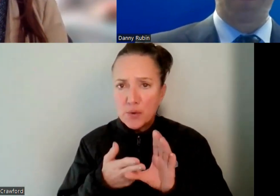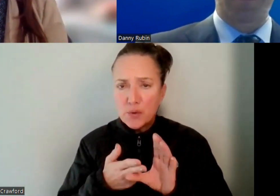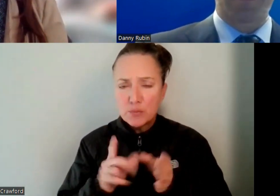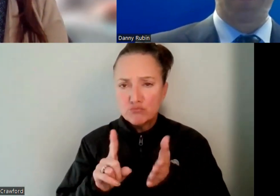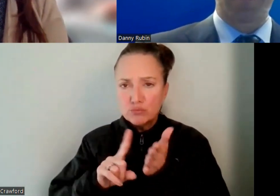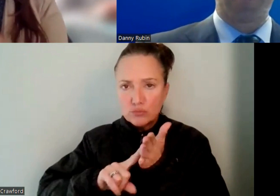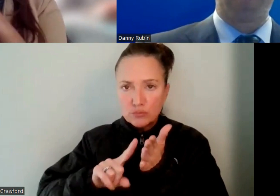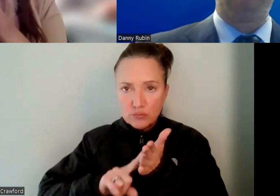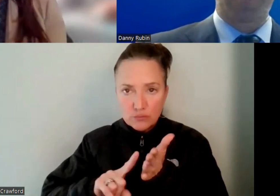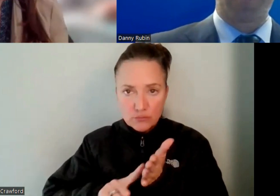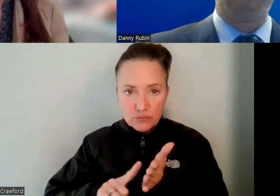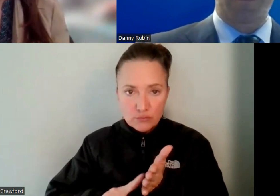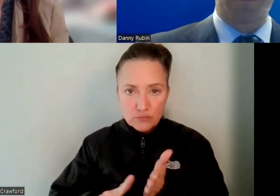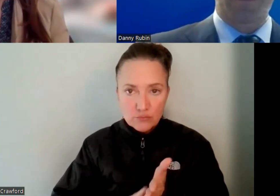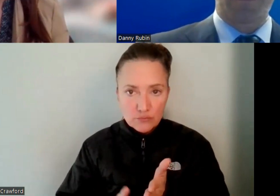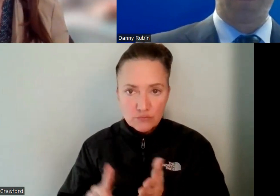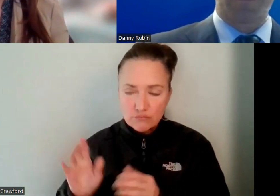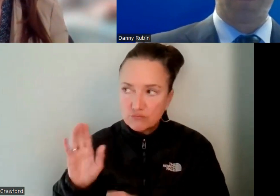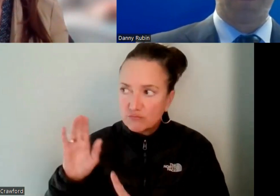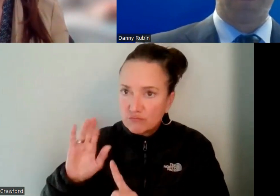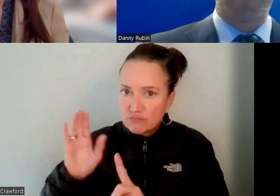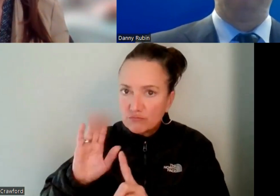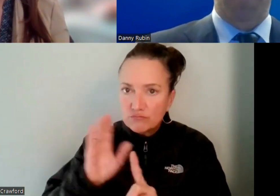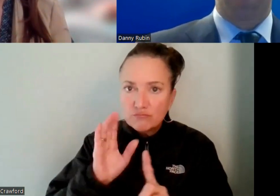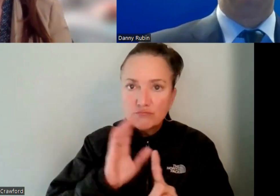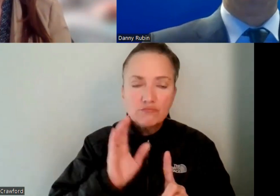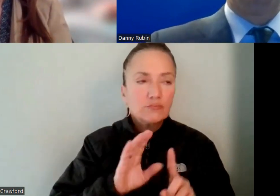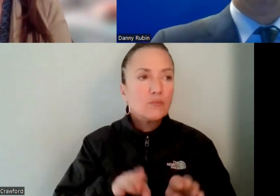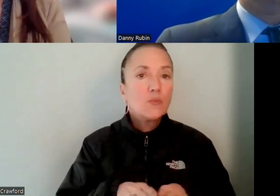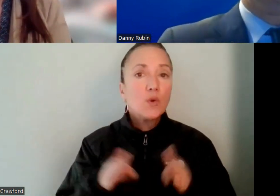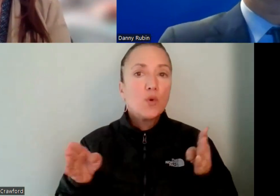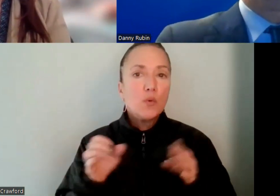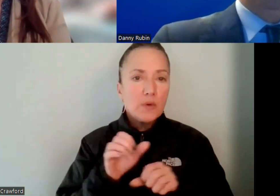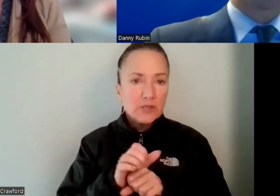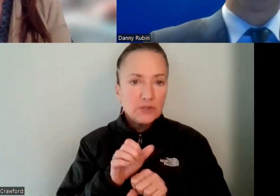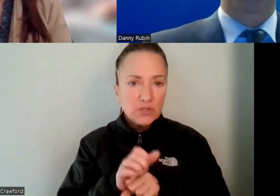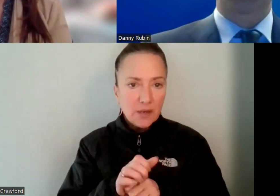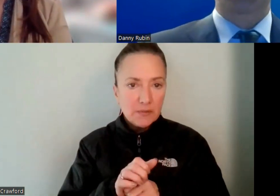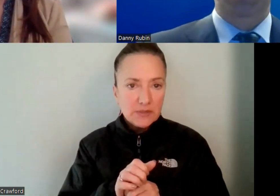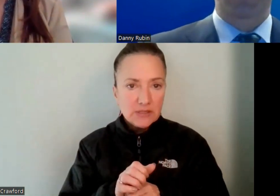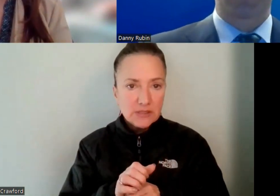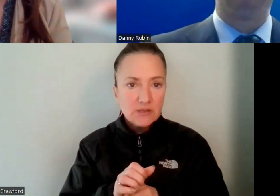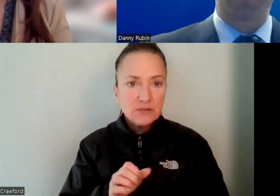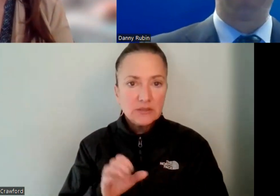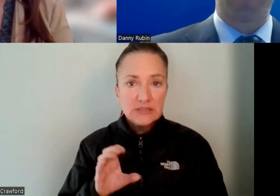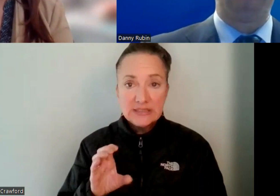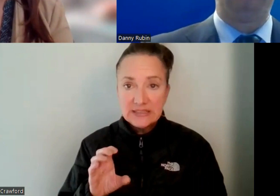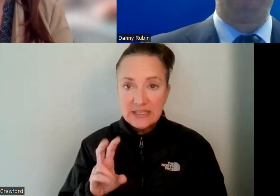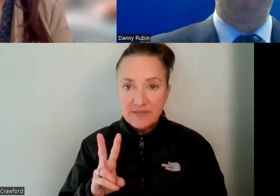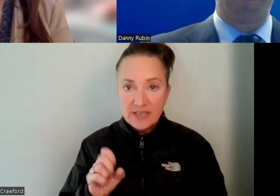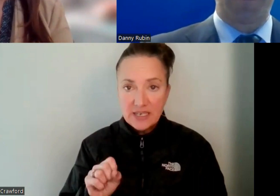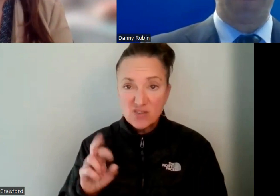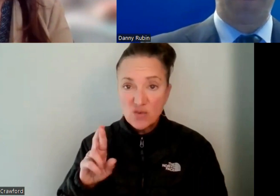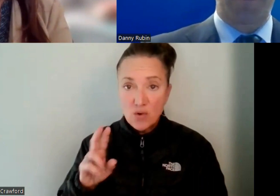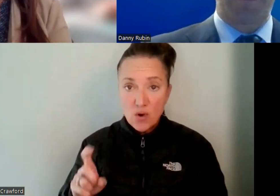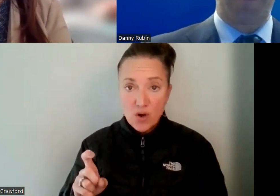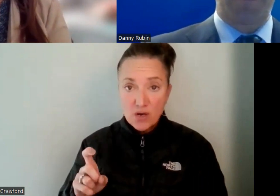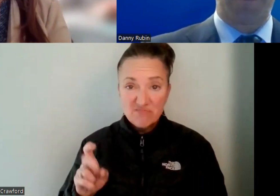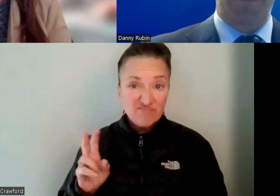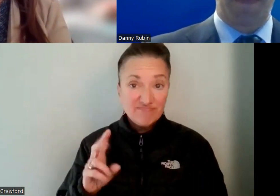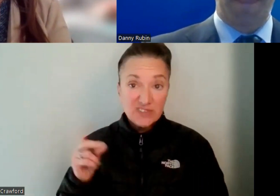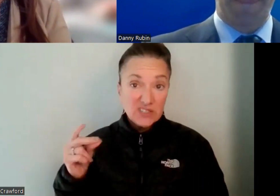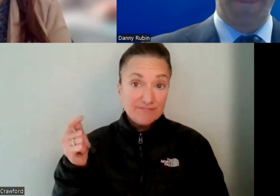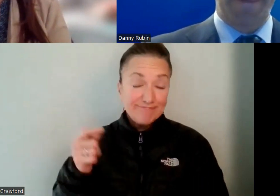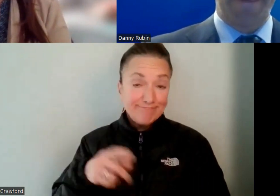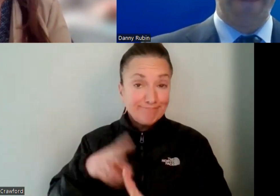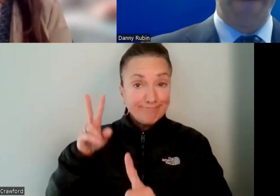research and, just looking for open positions online, and I came across the CVS pharmacy. So I just applied,